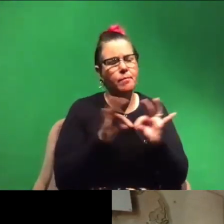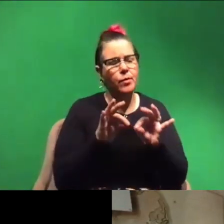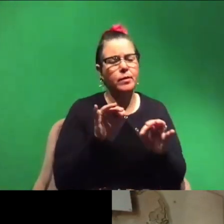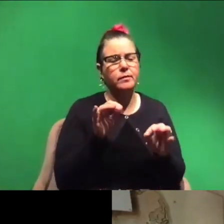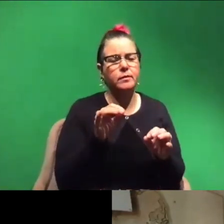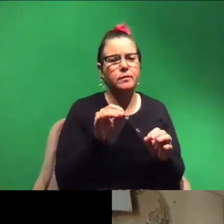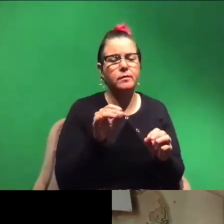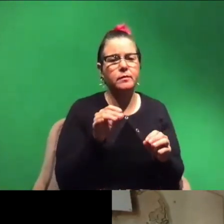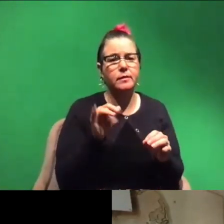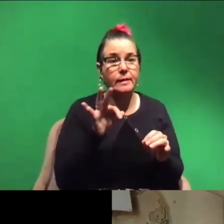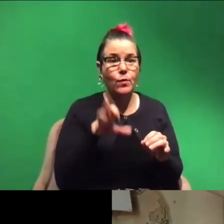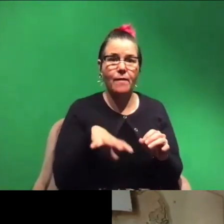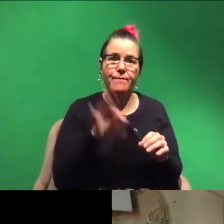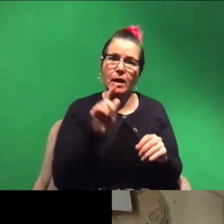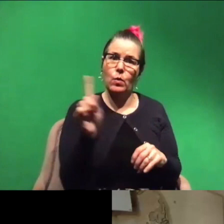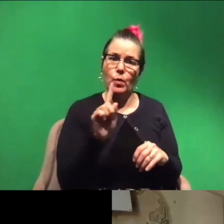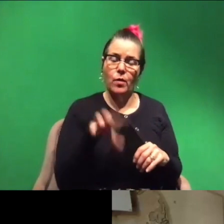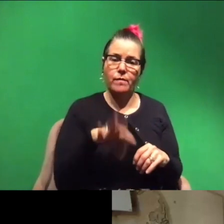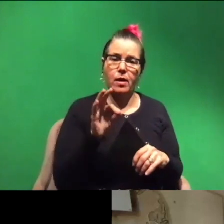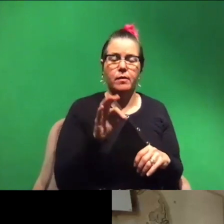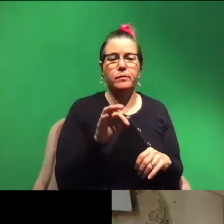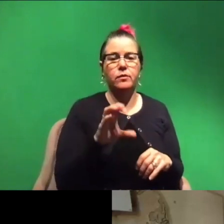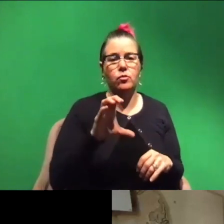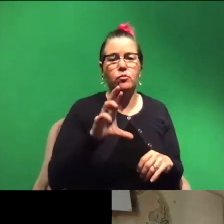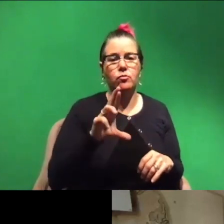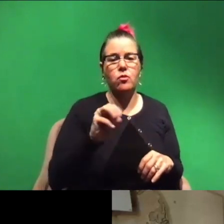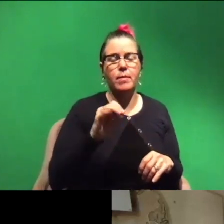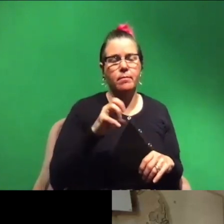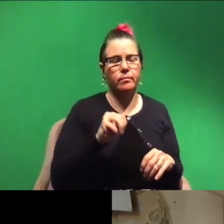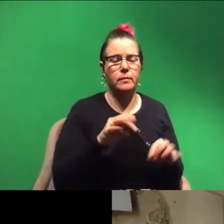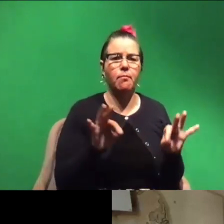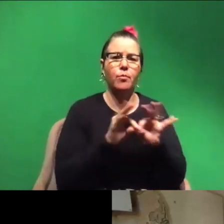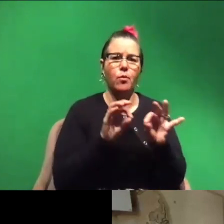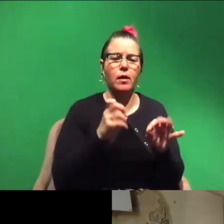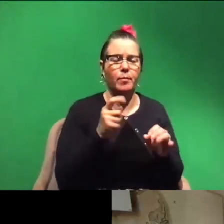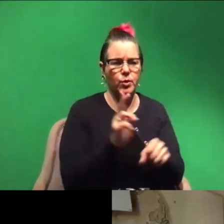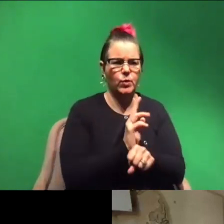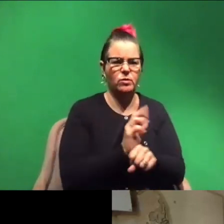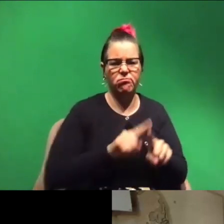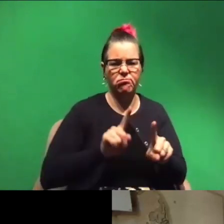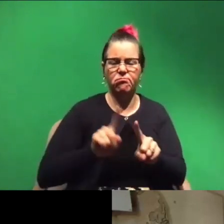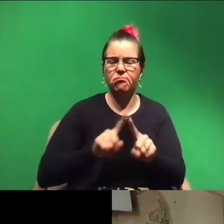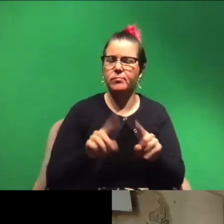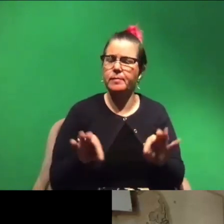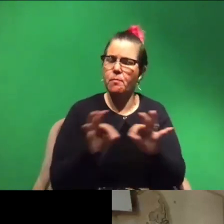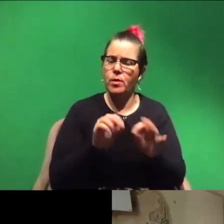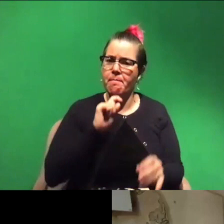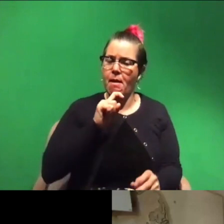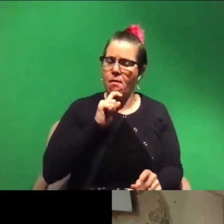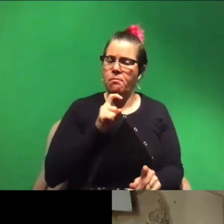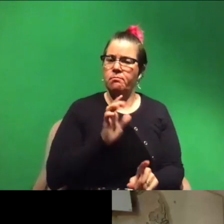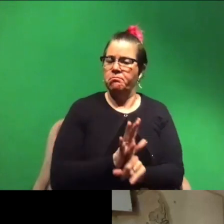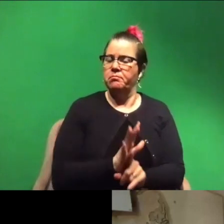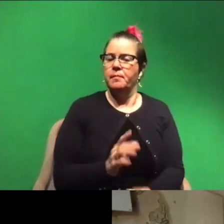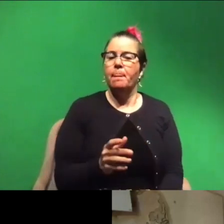these minerals are, right? So like chromium is a really important element. We use it for all sorts of stuff. It's a really important metal. So